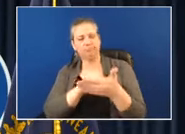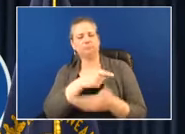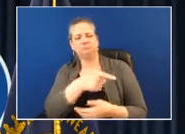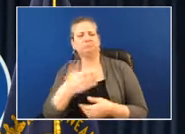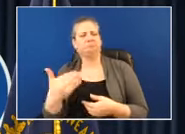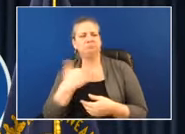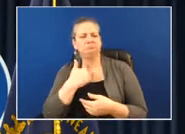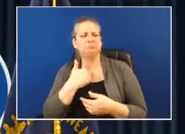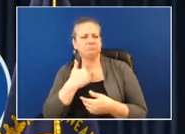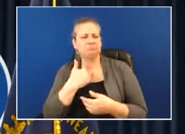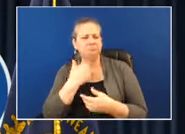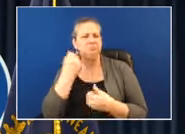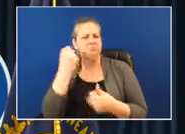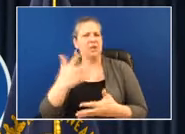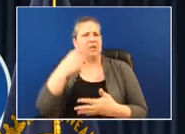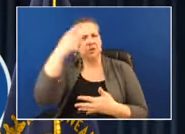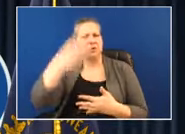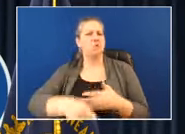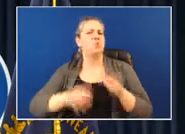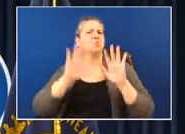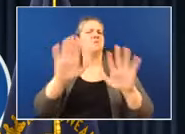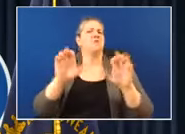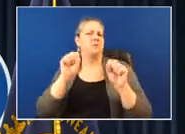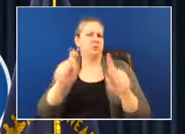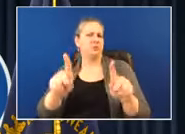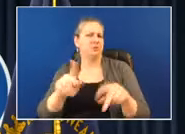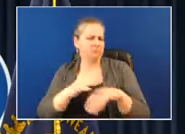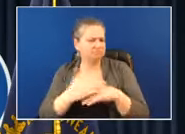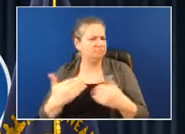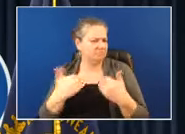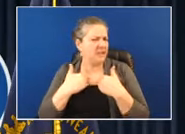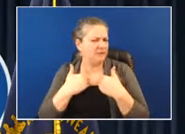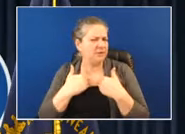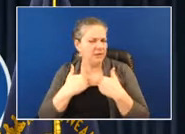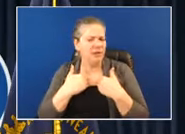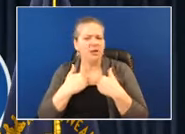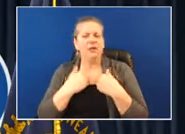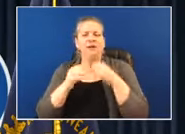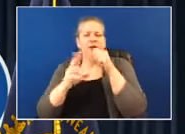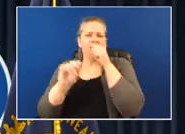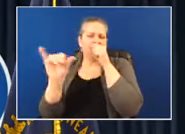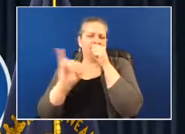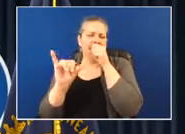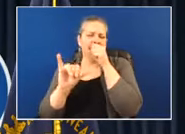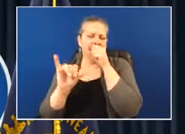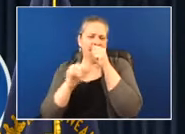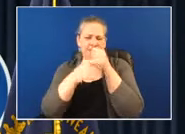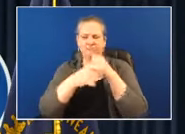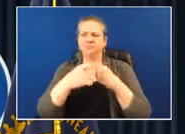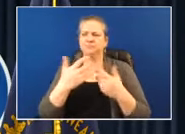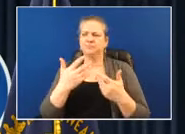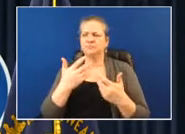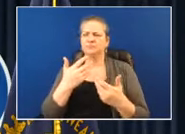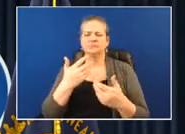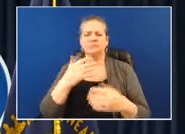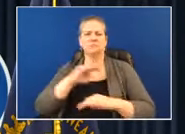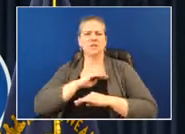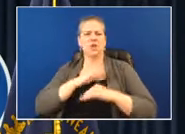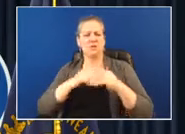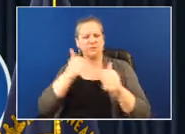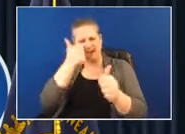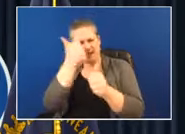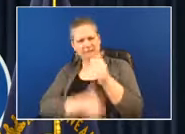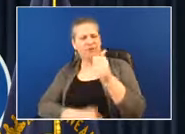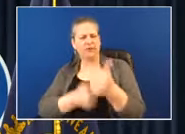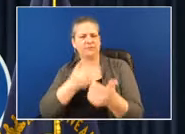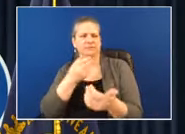number of great opportunities in it, and also met almost every economic development request that we had, which